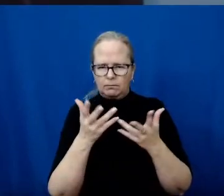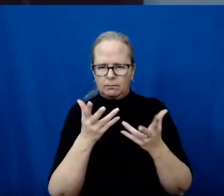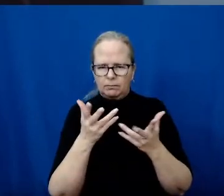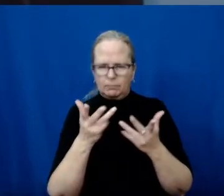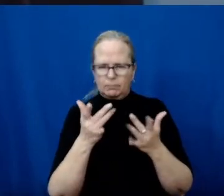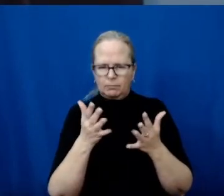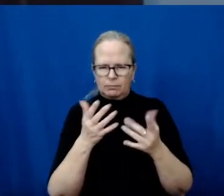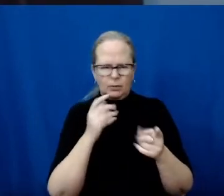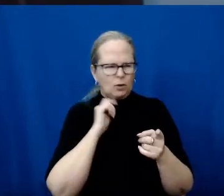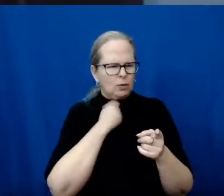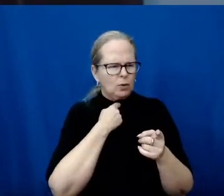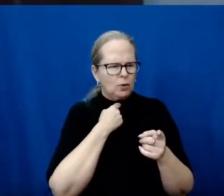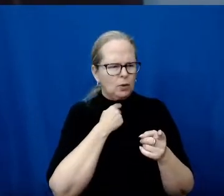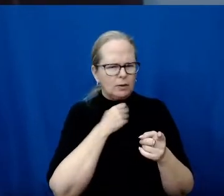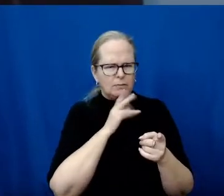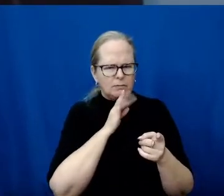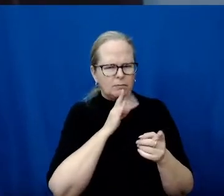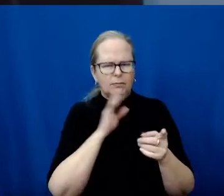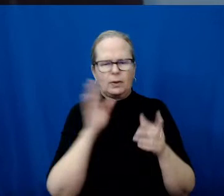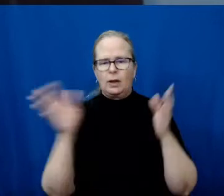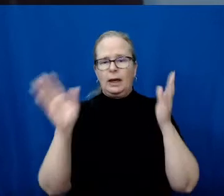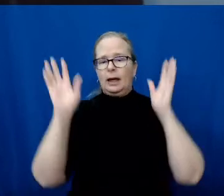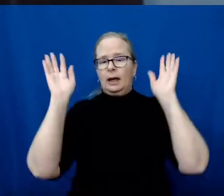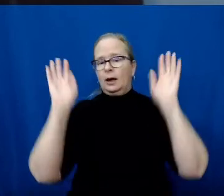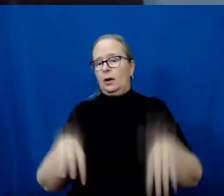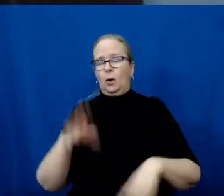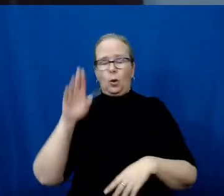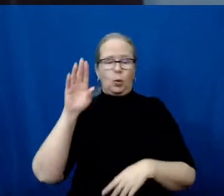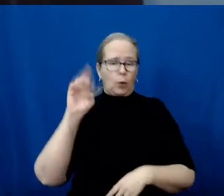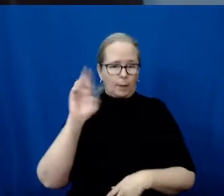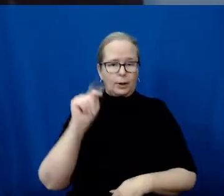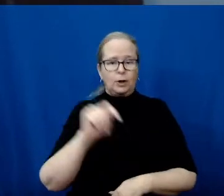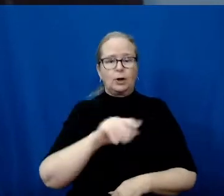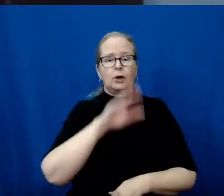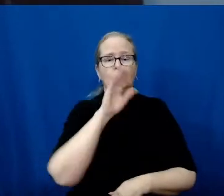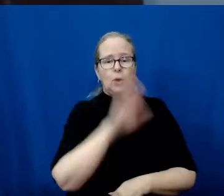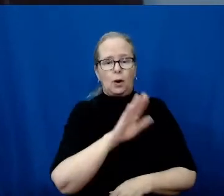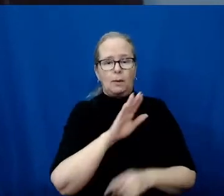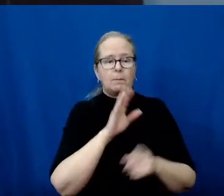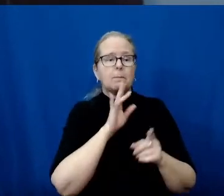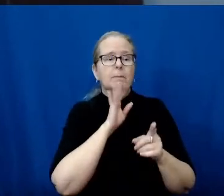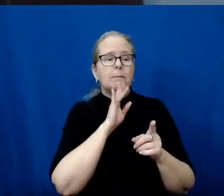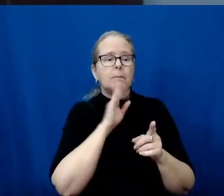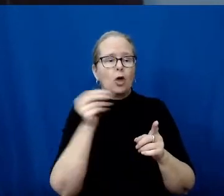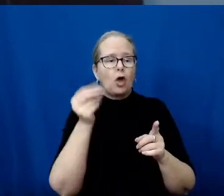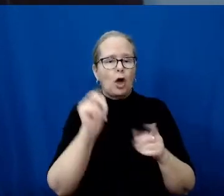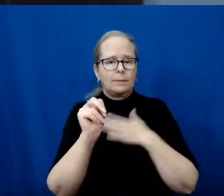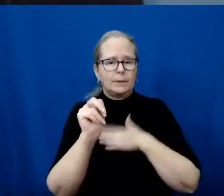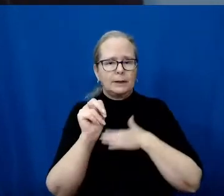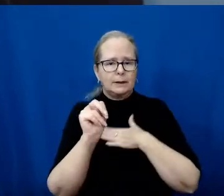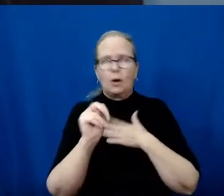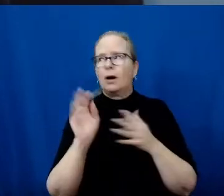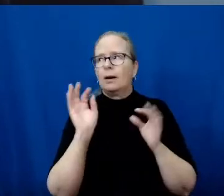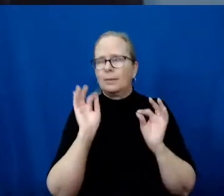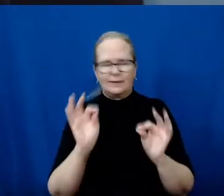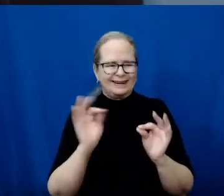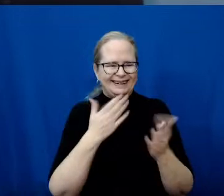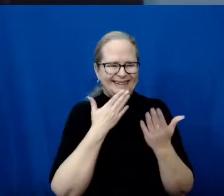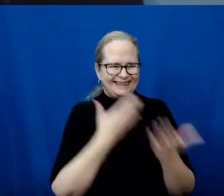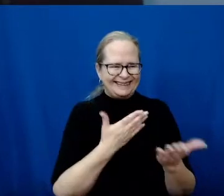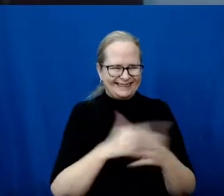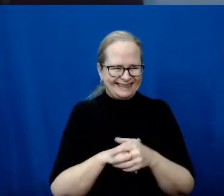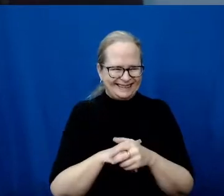just not going to let me because you remuted. Oh, perfect. It is brilliant, brilliant, All brilliant. So here we